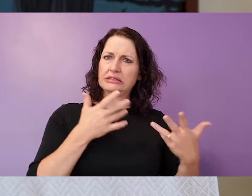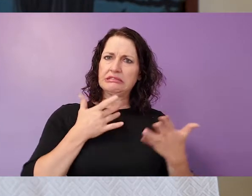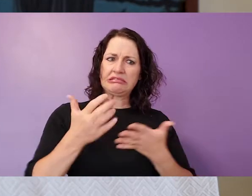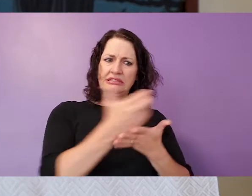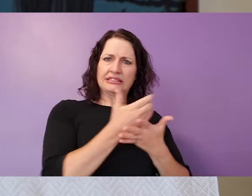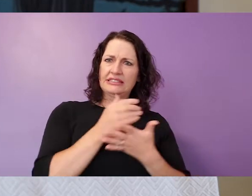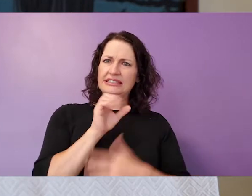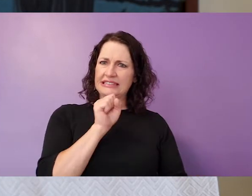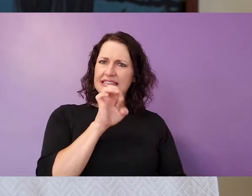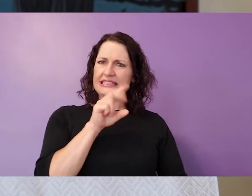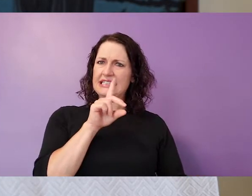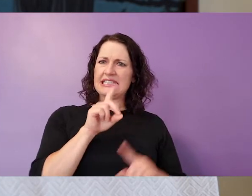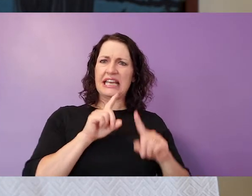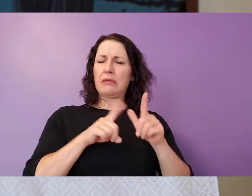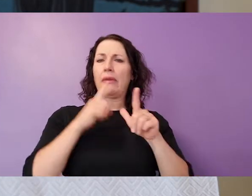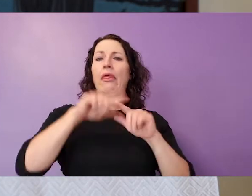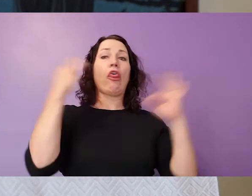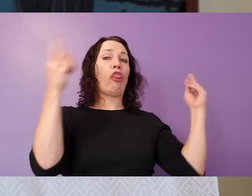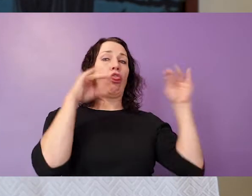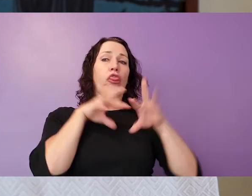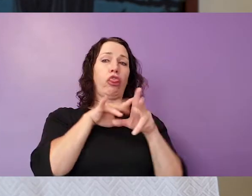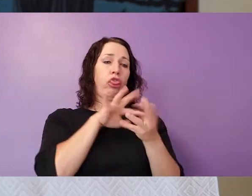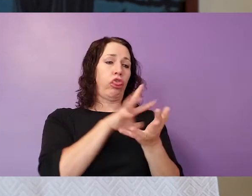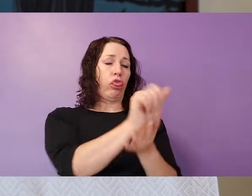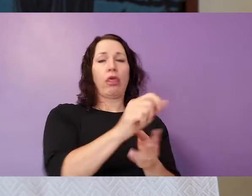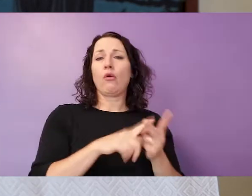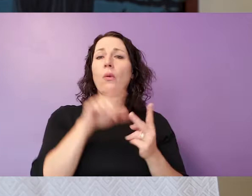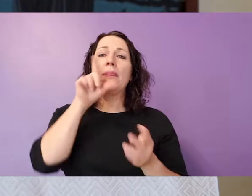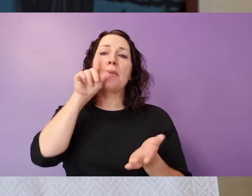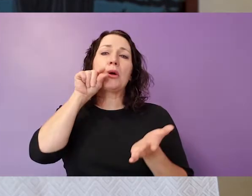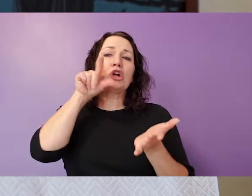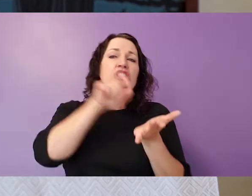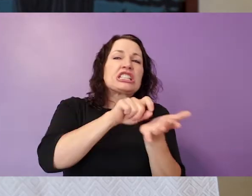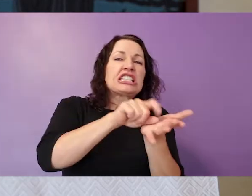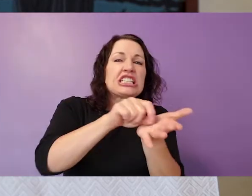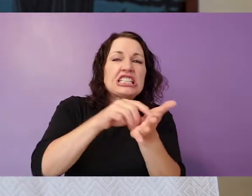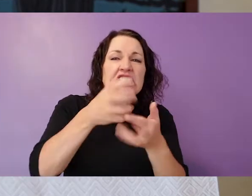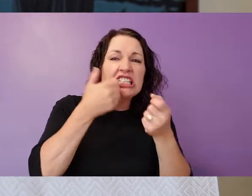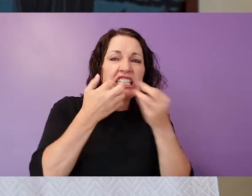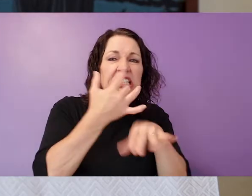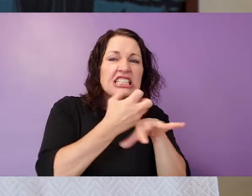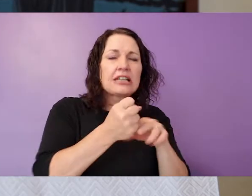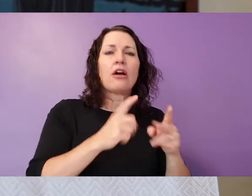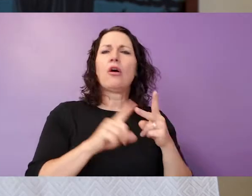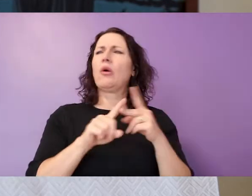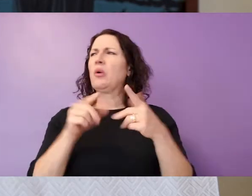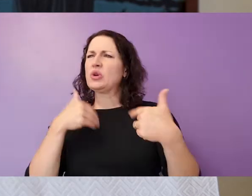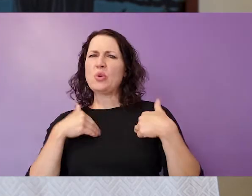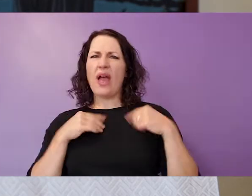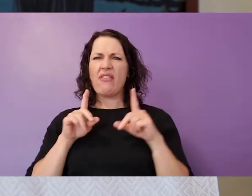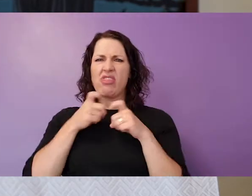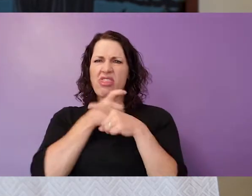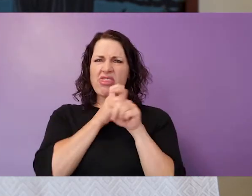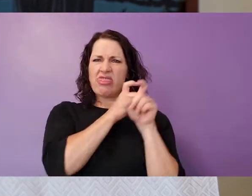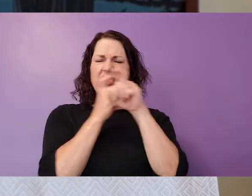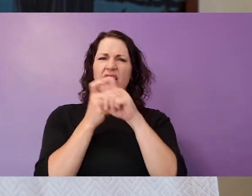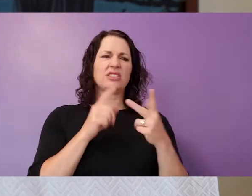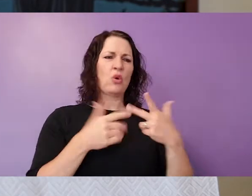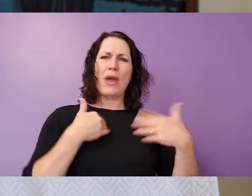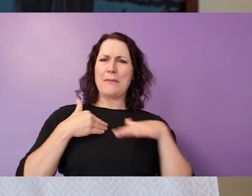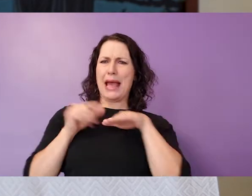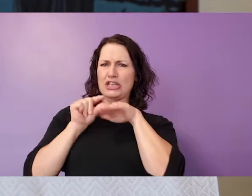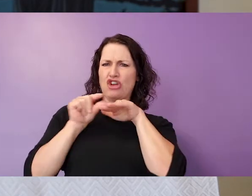the seed but trampled and the birds come and take it away? Or are you, do you have thorns? Or do you